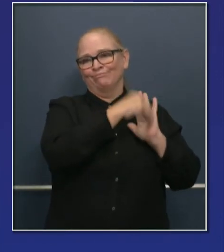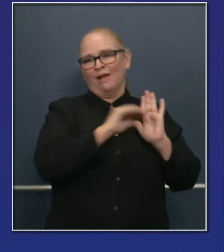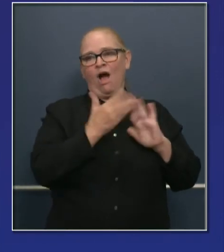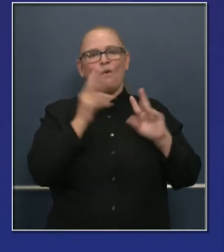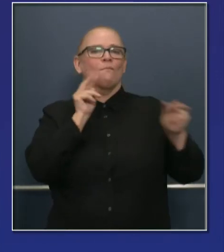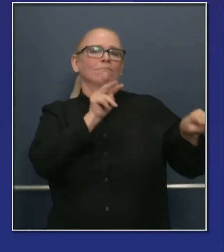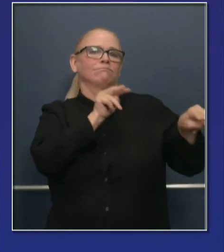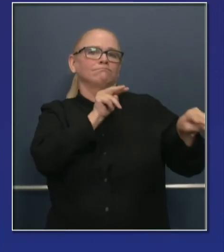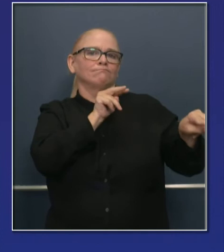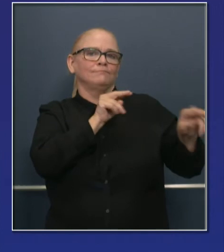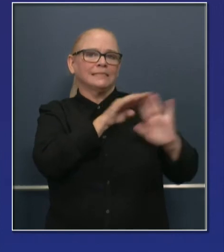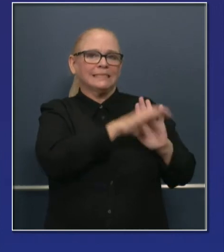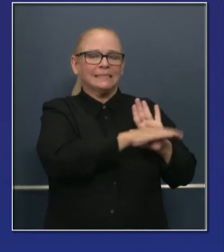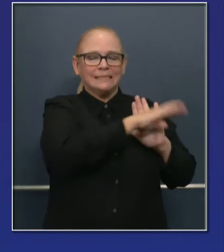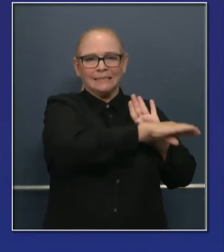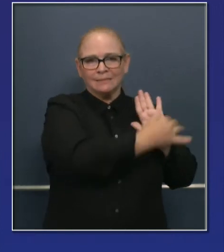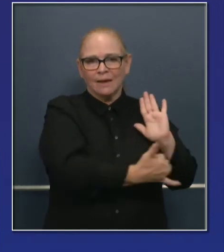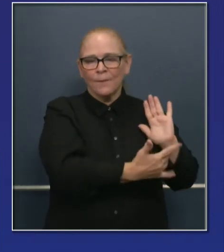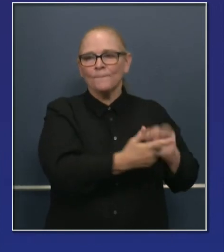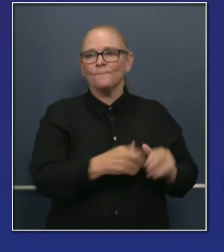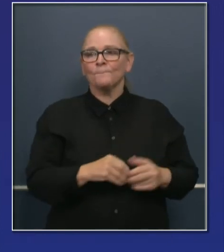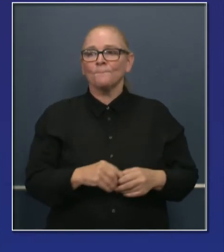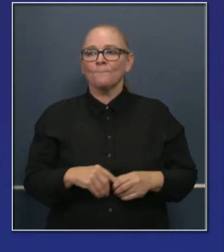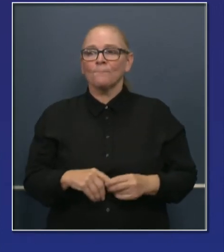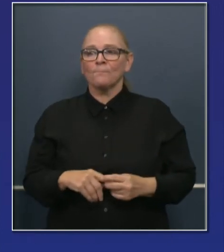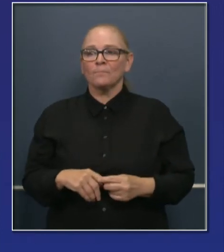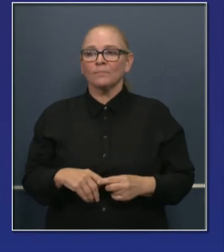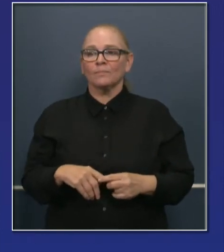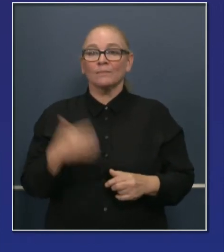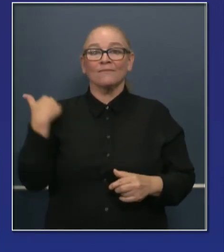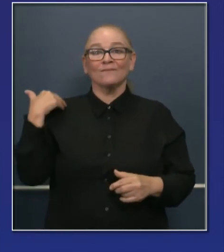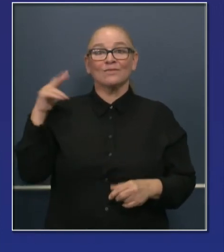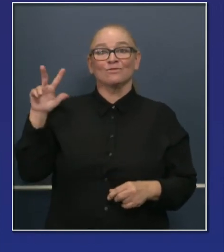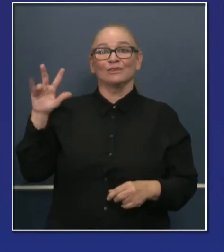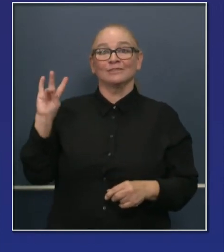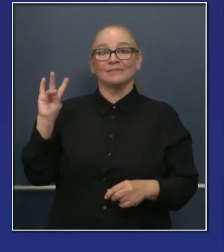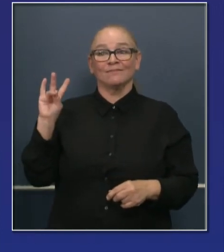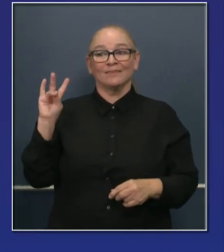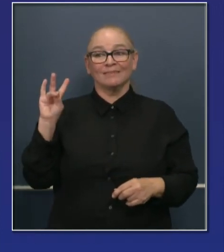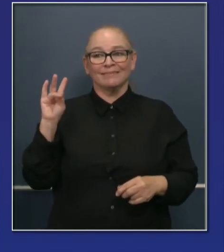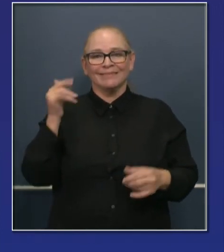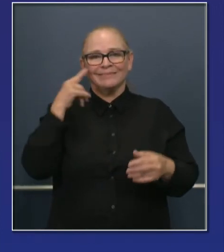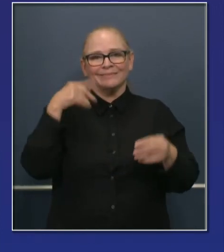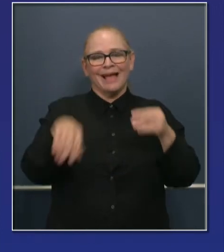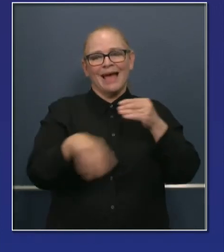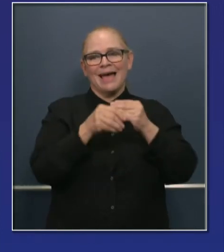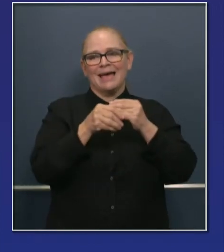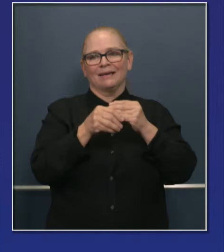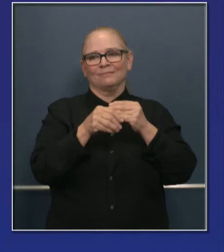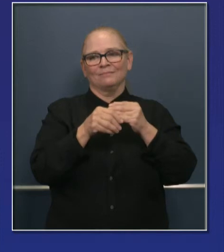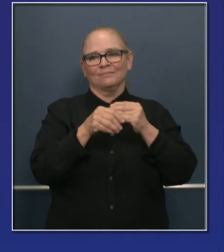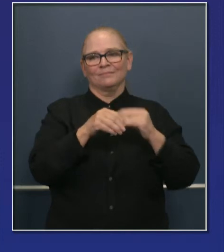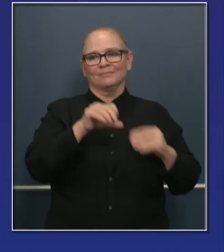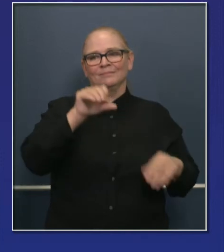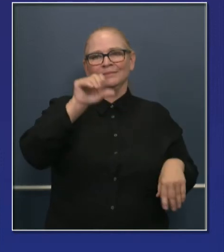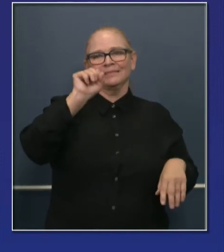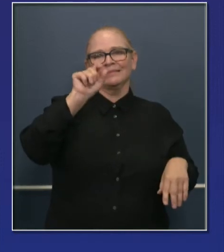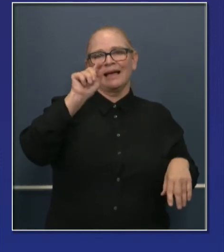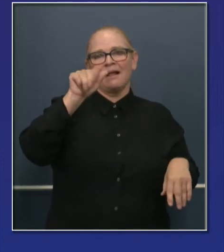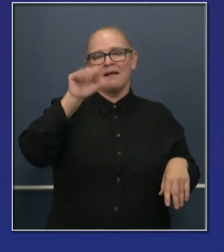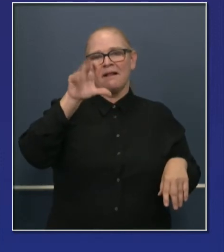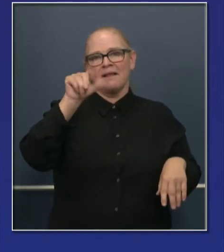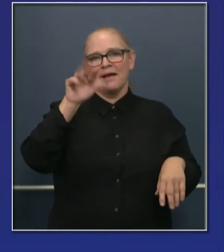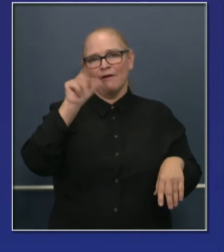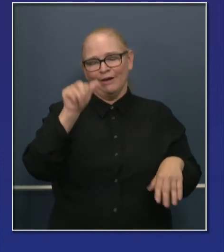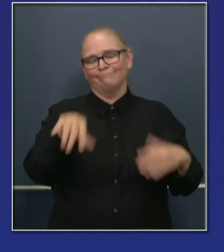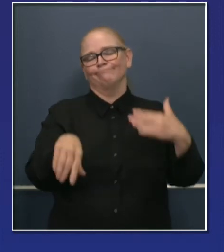You'll recall 37 counties when we announced that Santa Clara County was added to our list when we